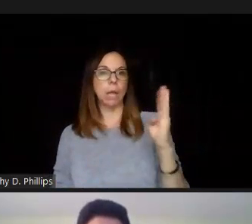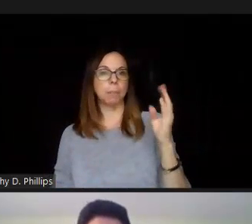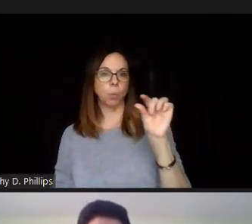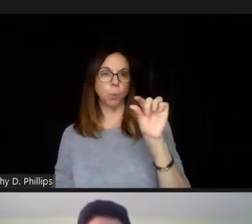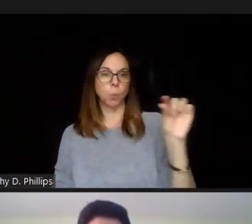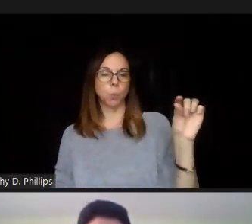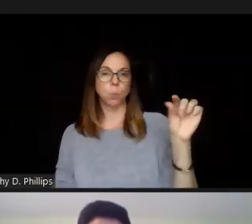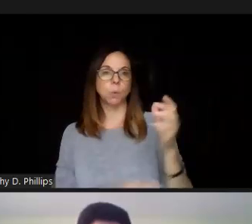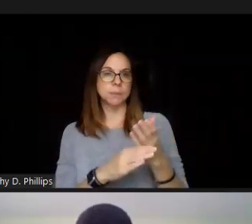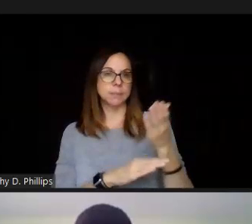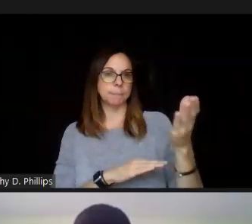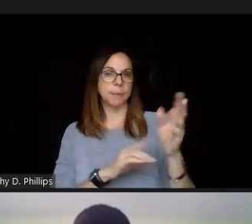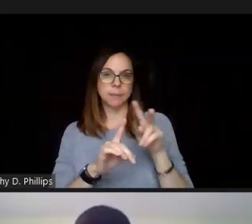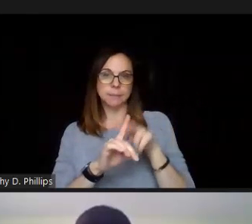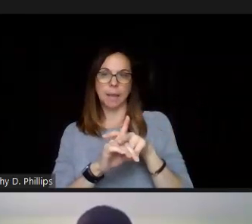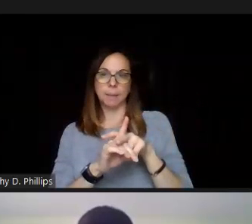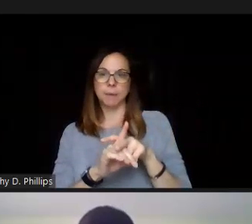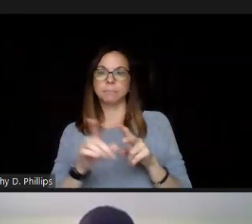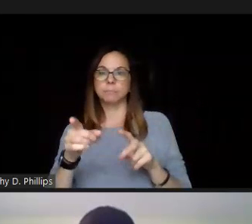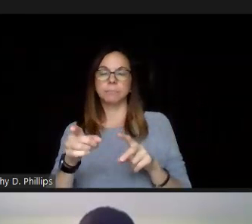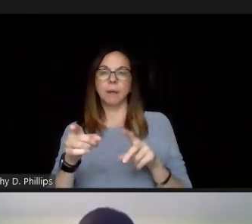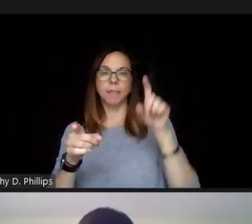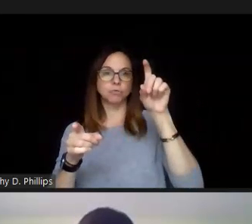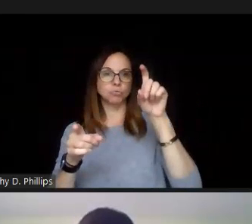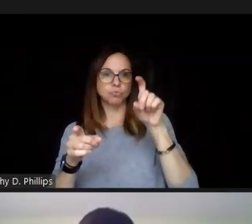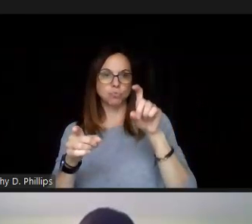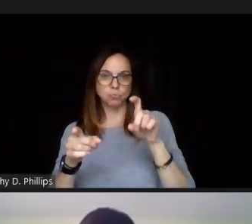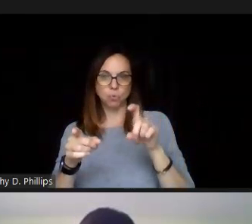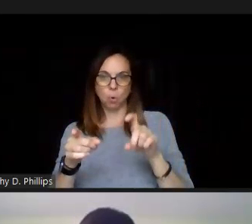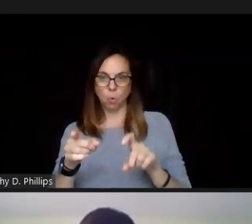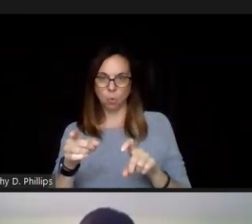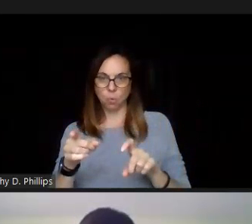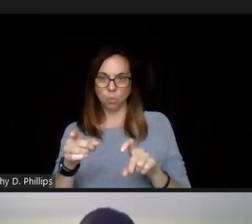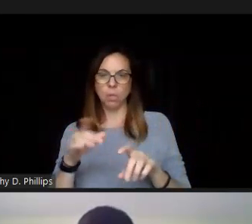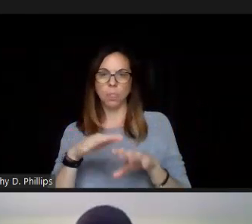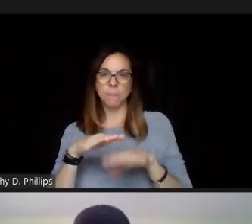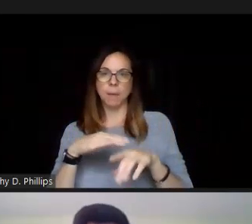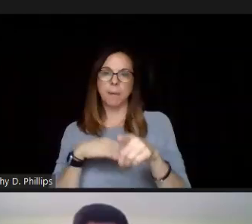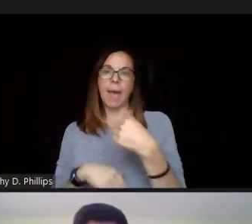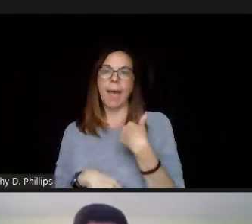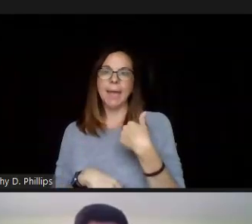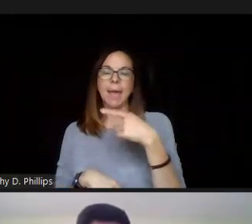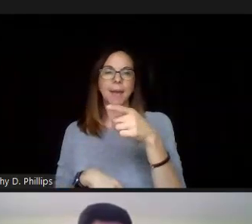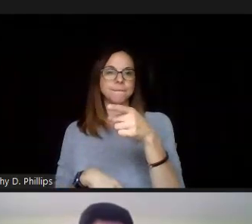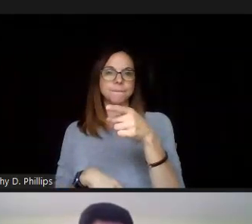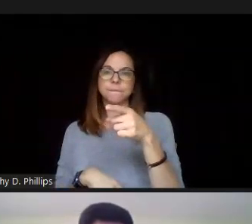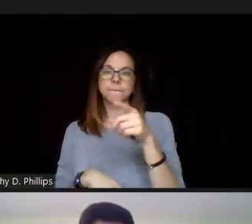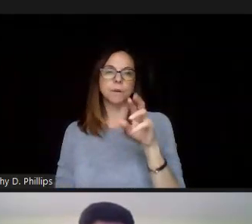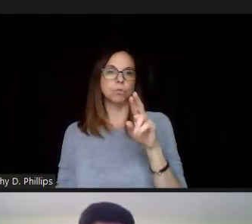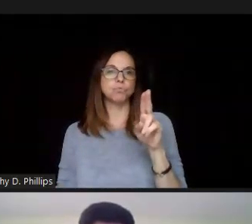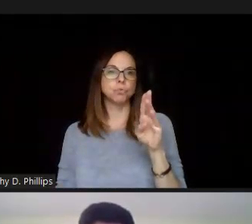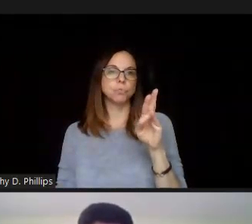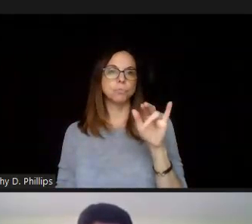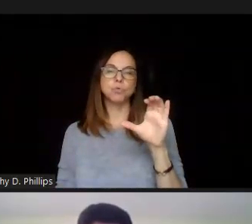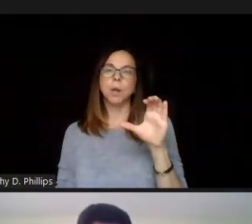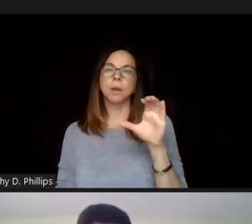Submit Assignment button there, and then scroll down to the bottom of your page. I have a rubric in here just to remind